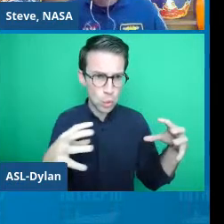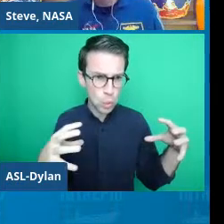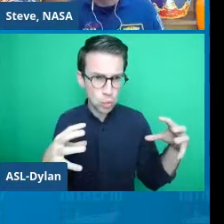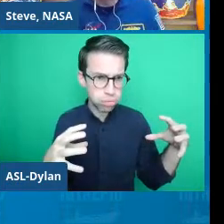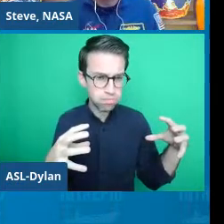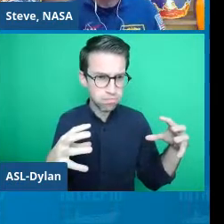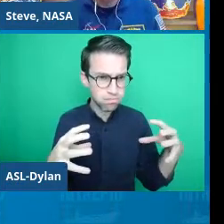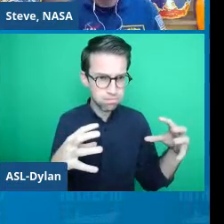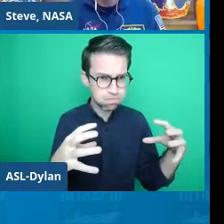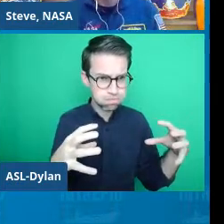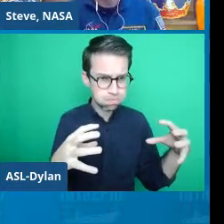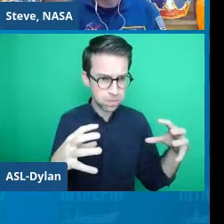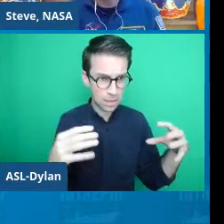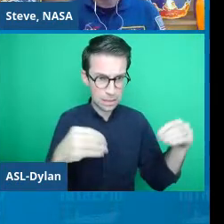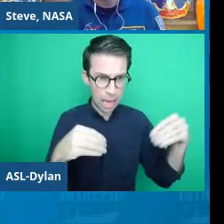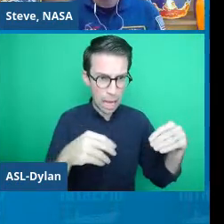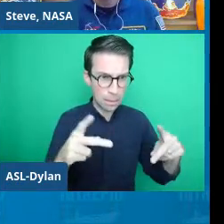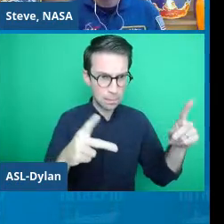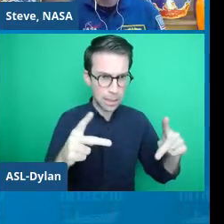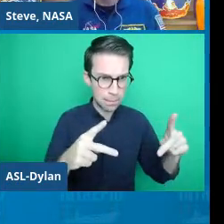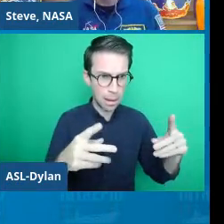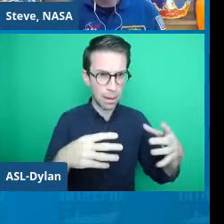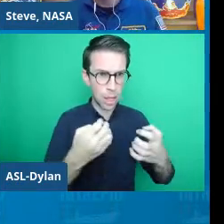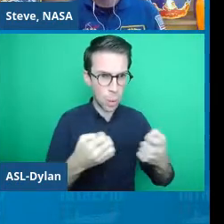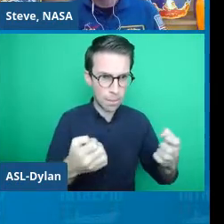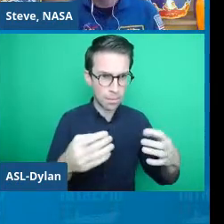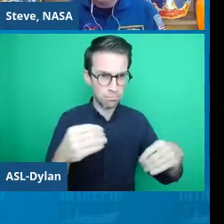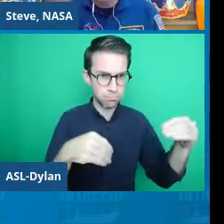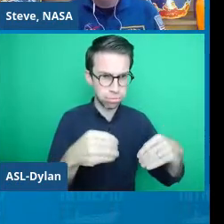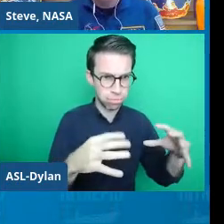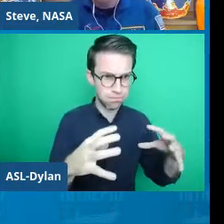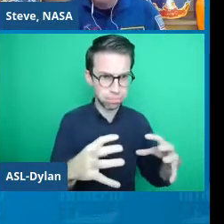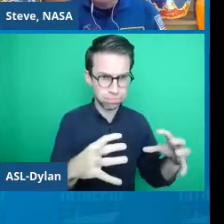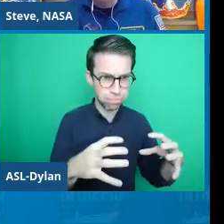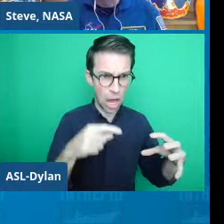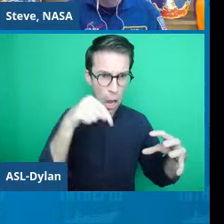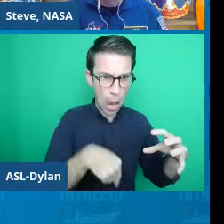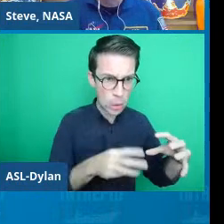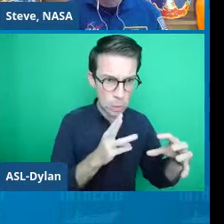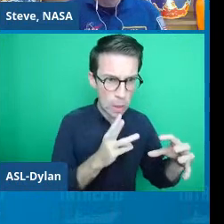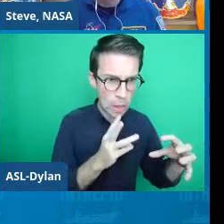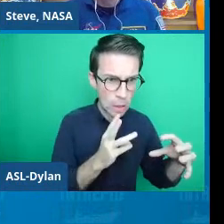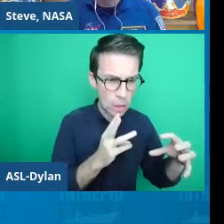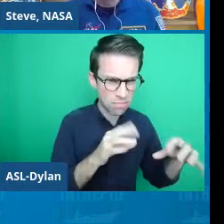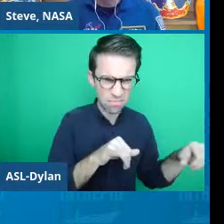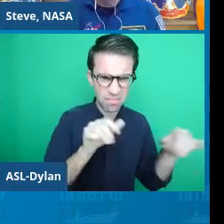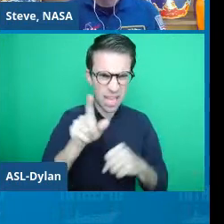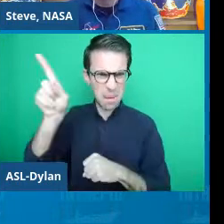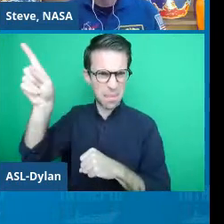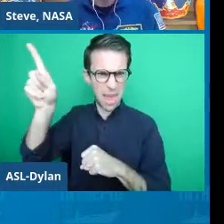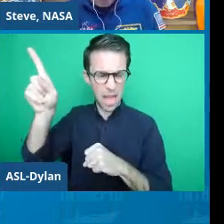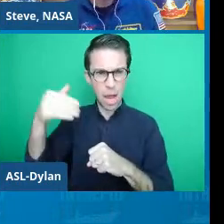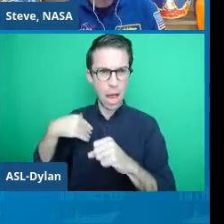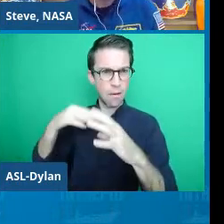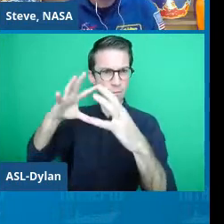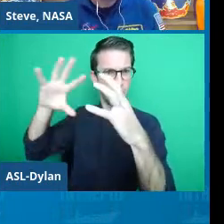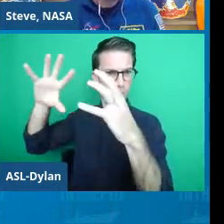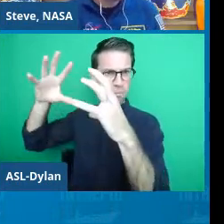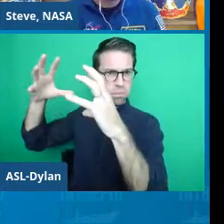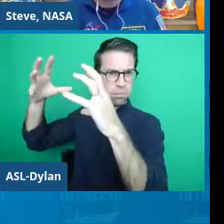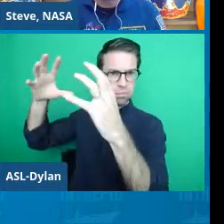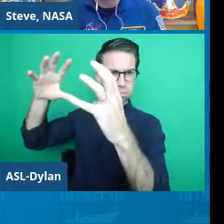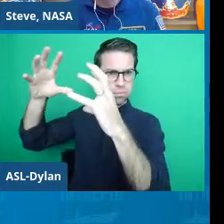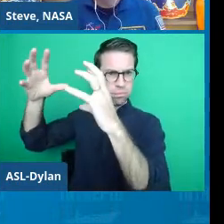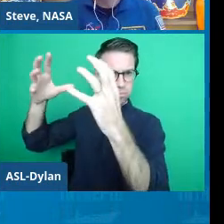vessel full of people and equipment in an uninhabitable environment. And the view is better,